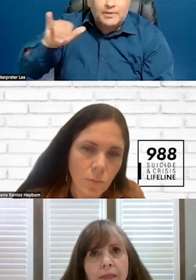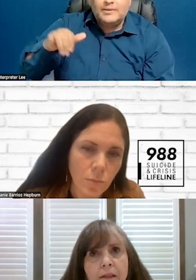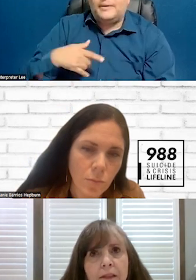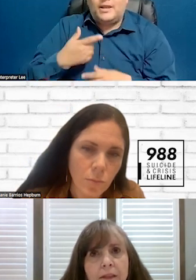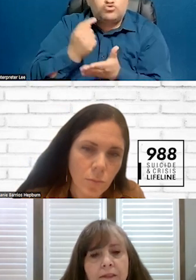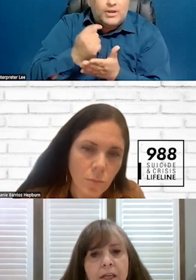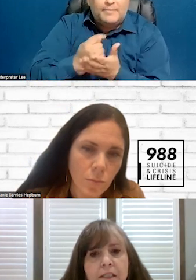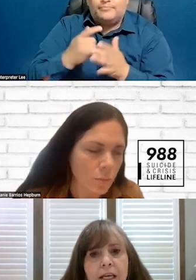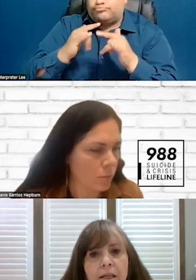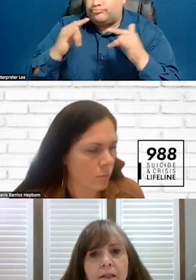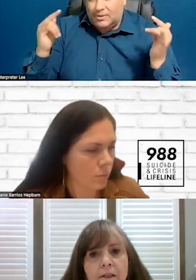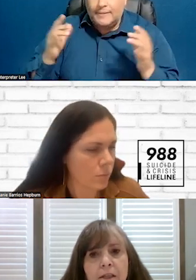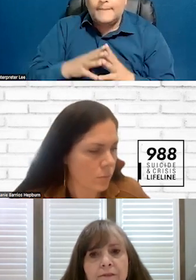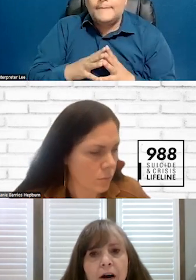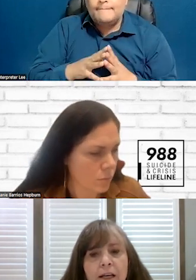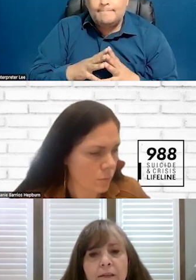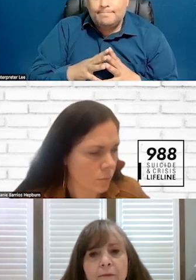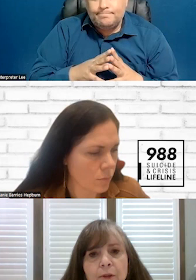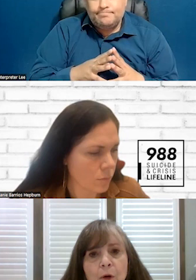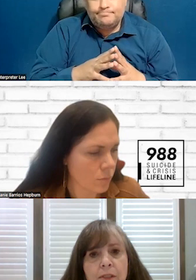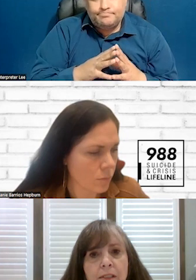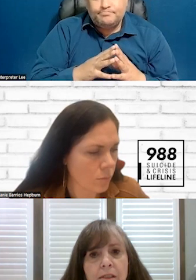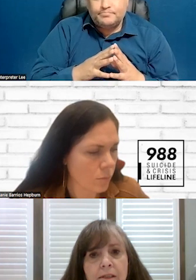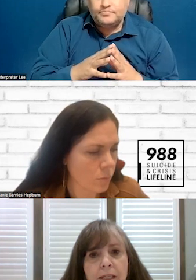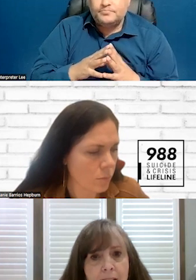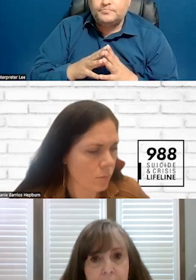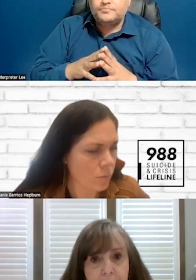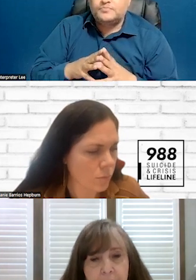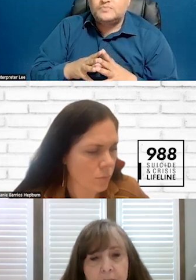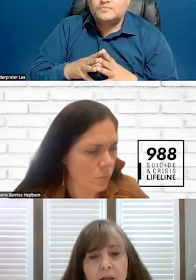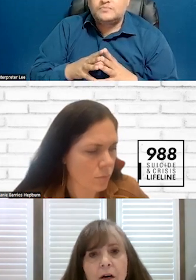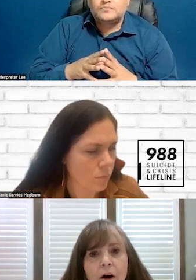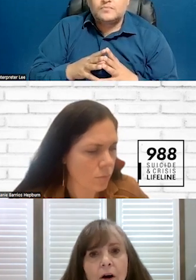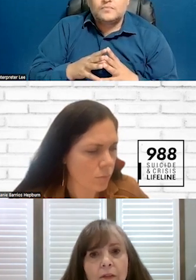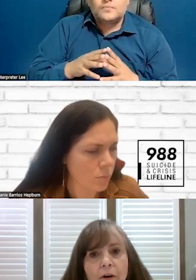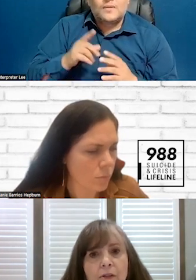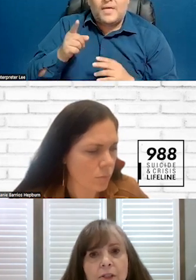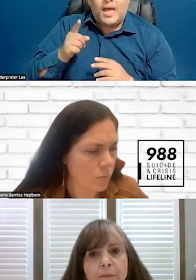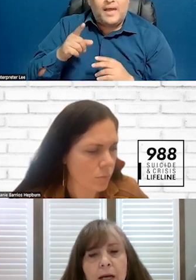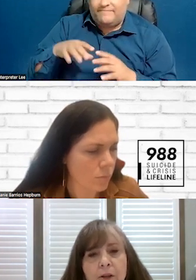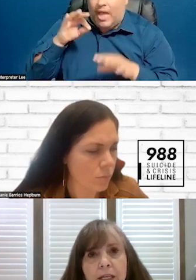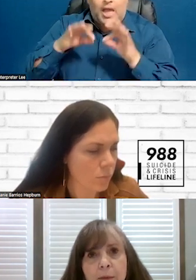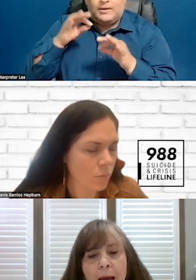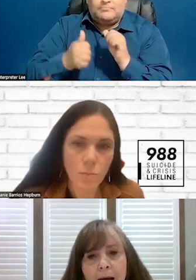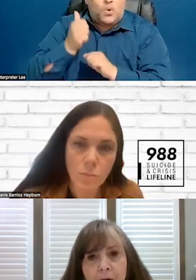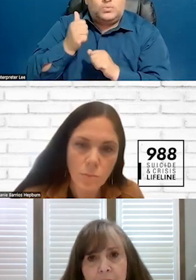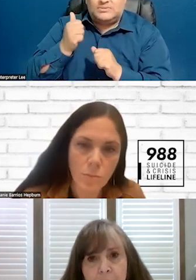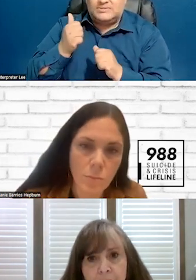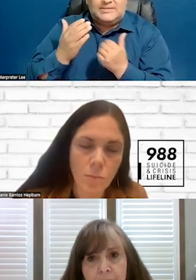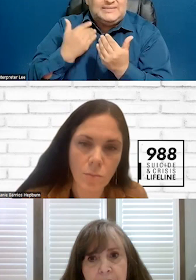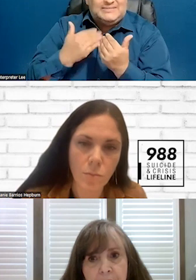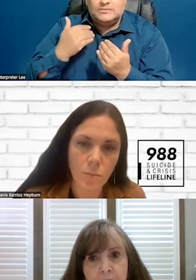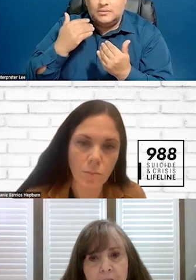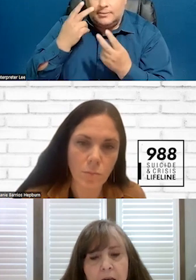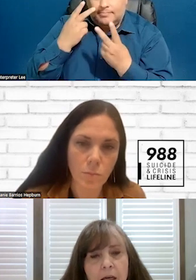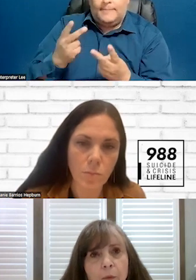I think that the things they can find the most easily, I think, are those by looking at patterns